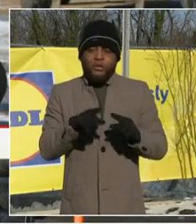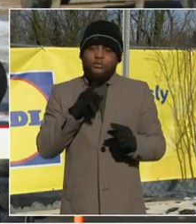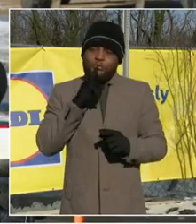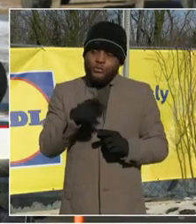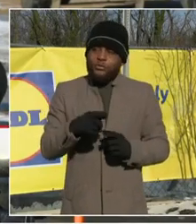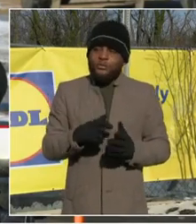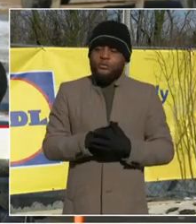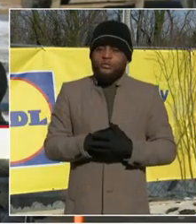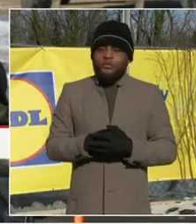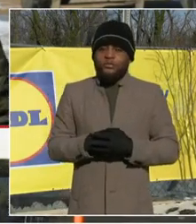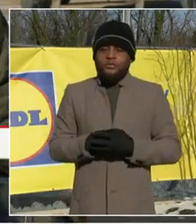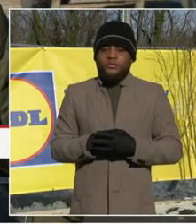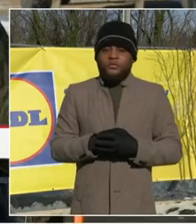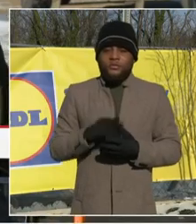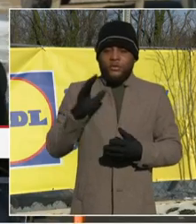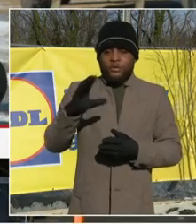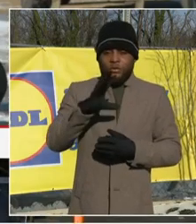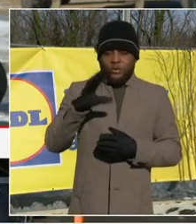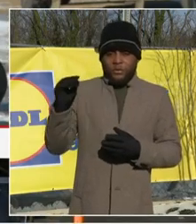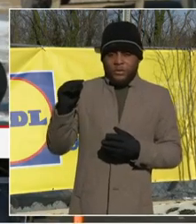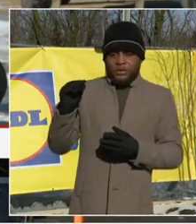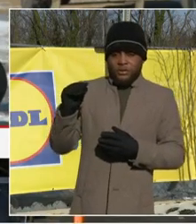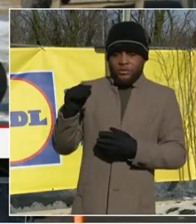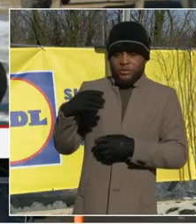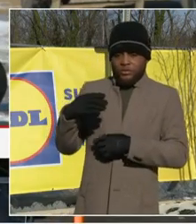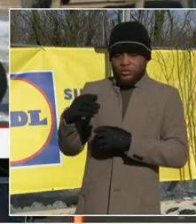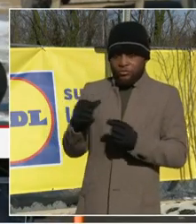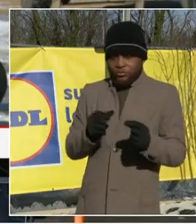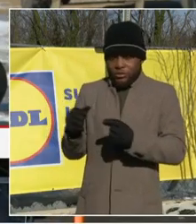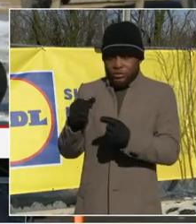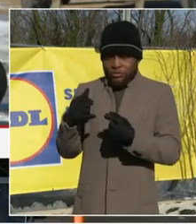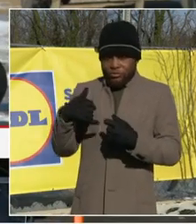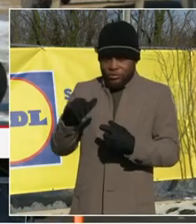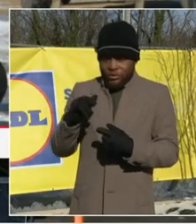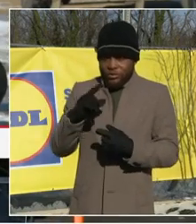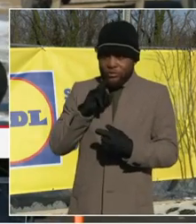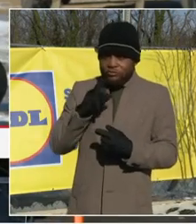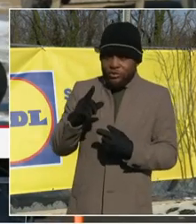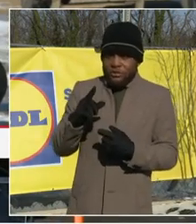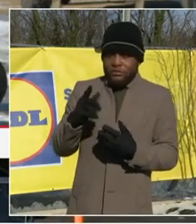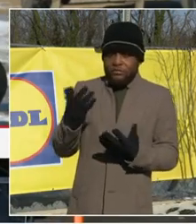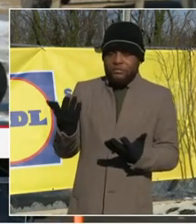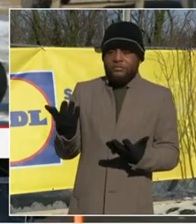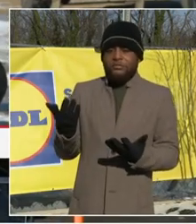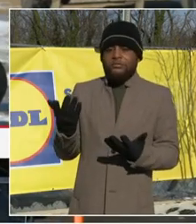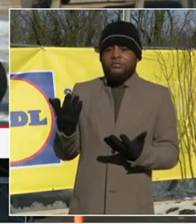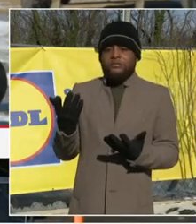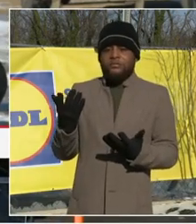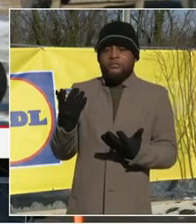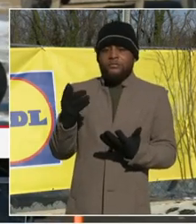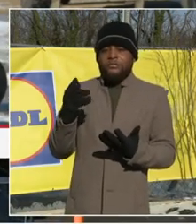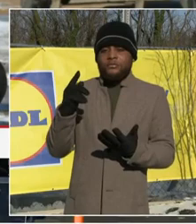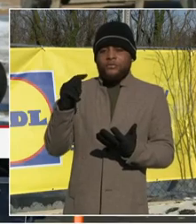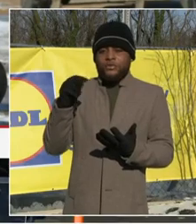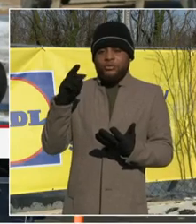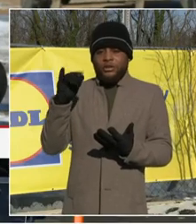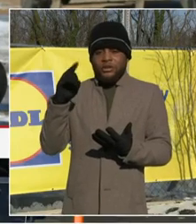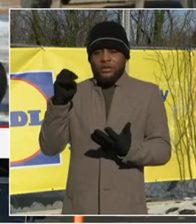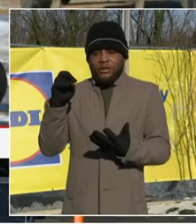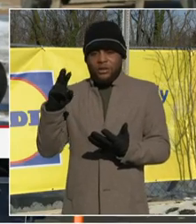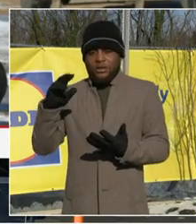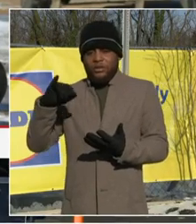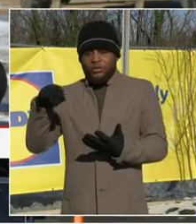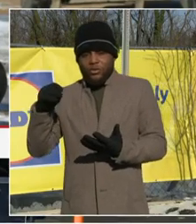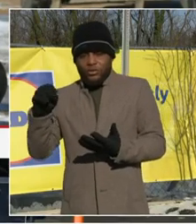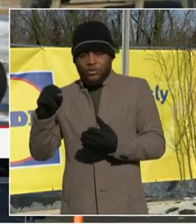As a corporate strategy, as a major German food group, you have Aldi, that's Trader Joe's and Lidl. Is that part of your corporate strategy to open in